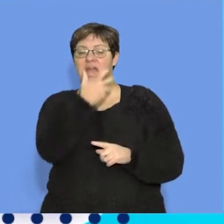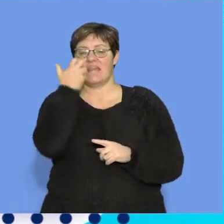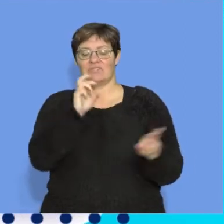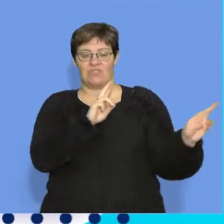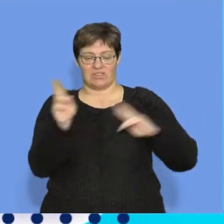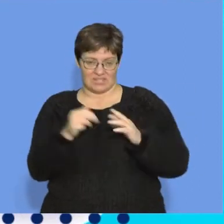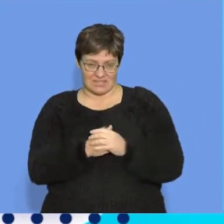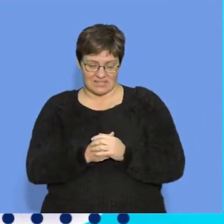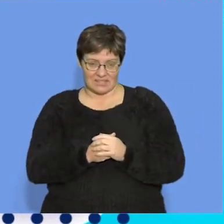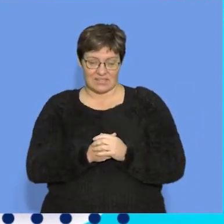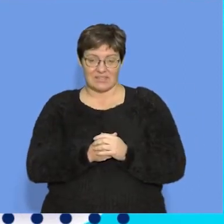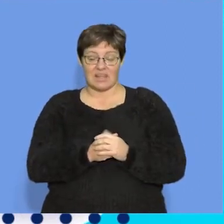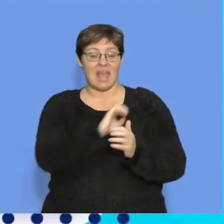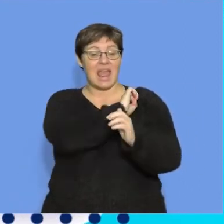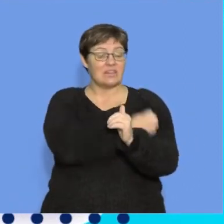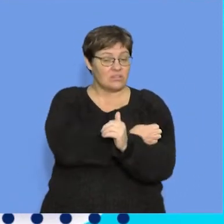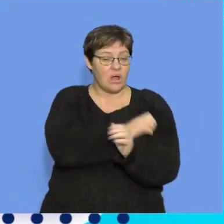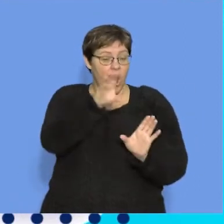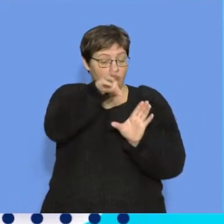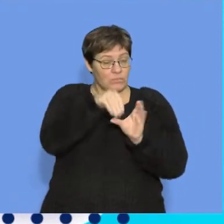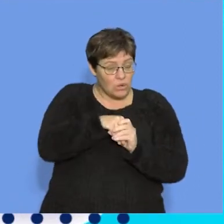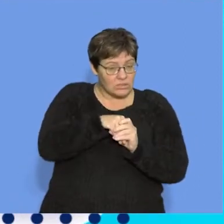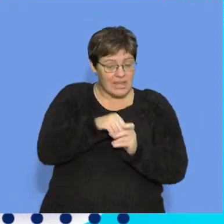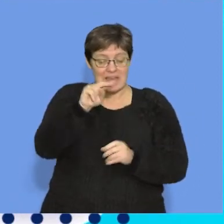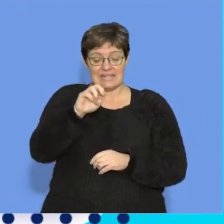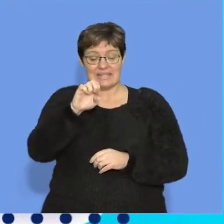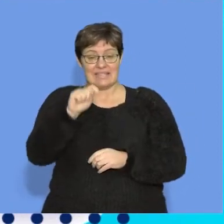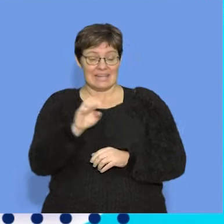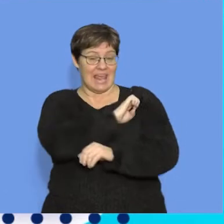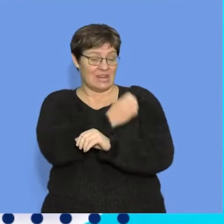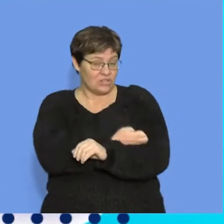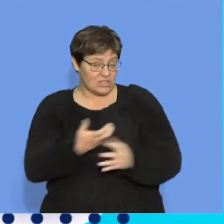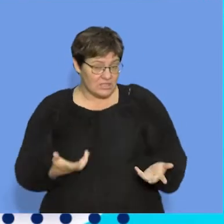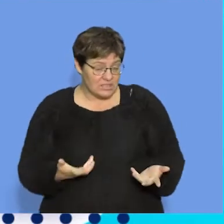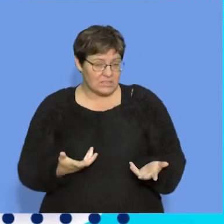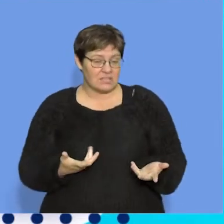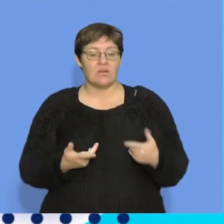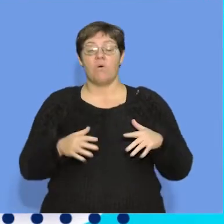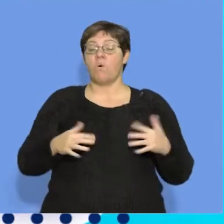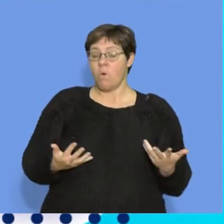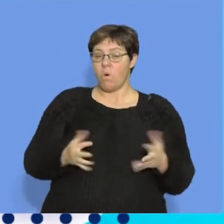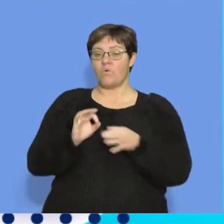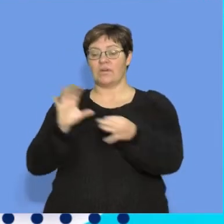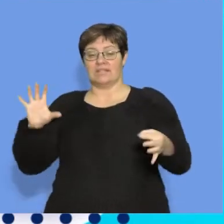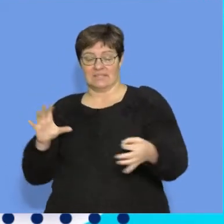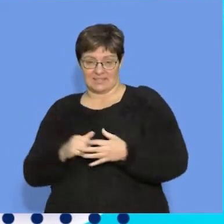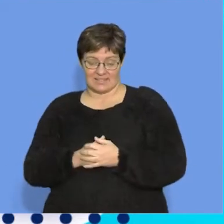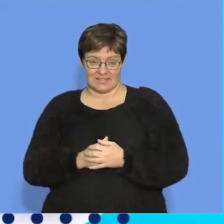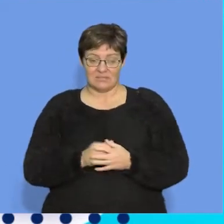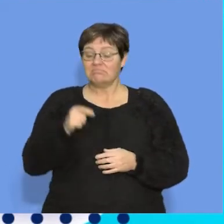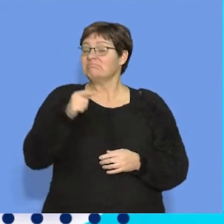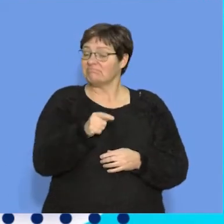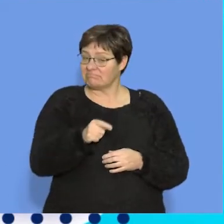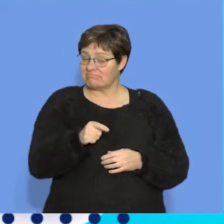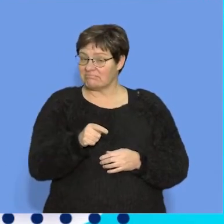as the energy that is either absorbed, the net energy, if you like, that's either absorbed or released. In this